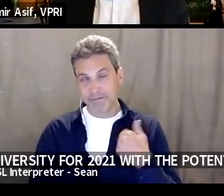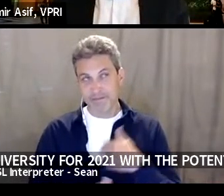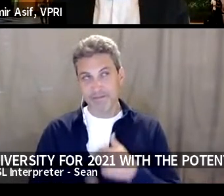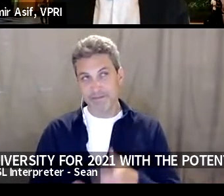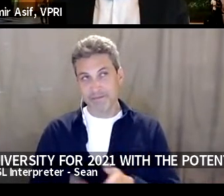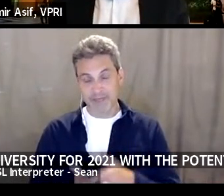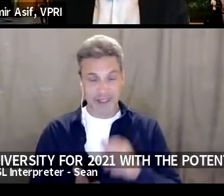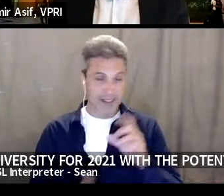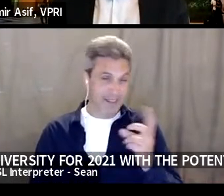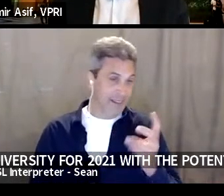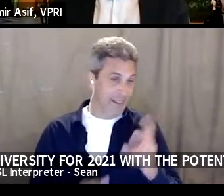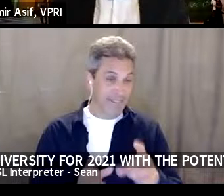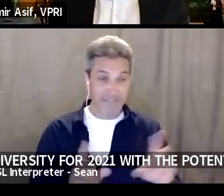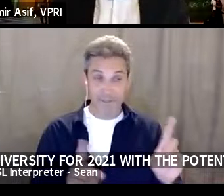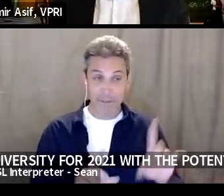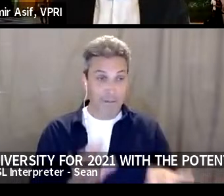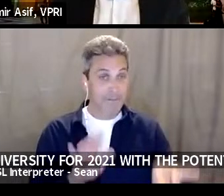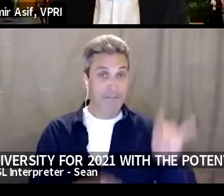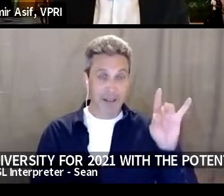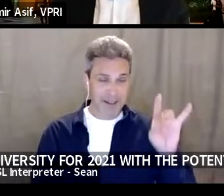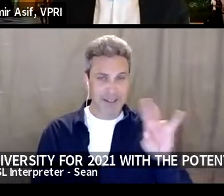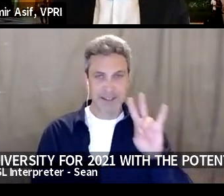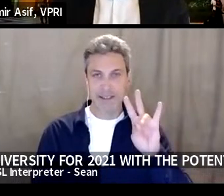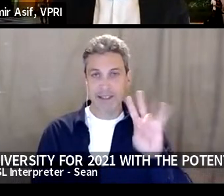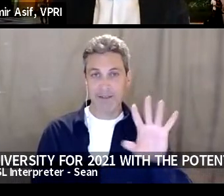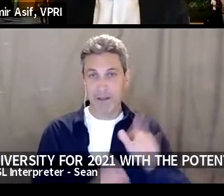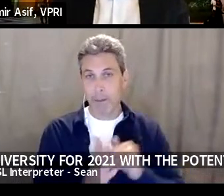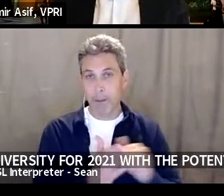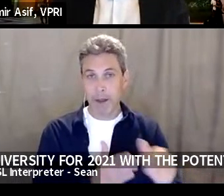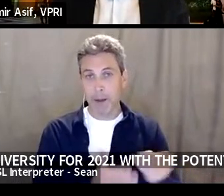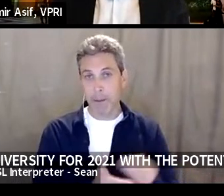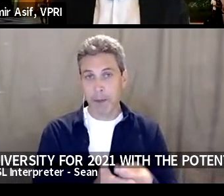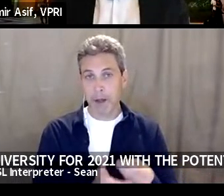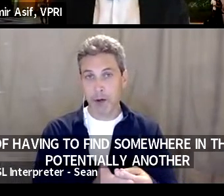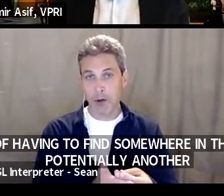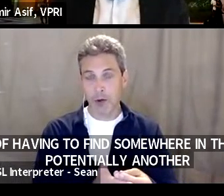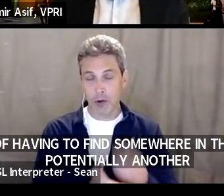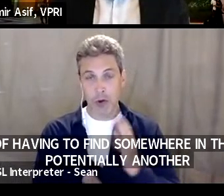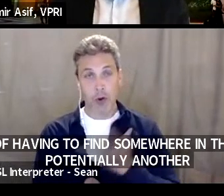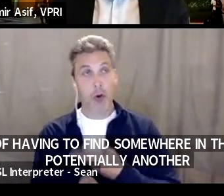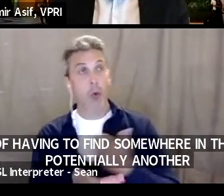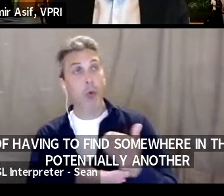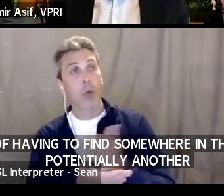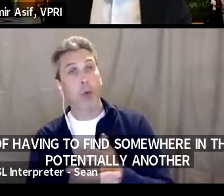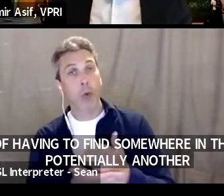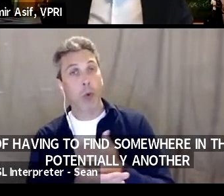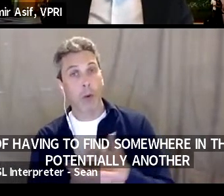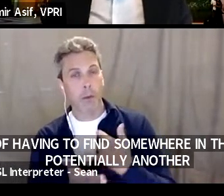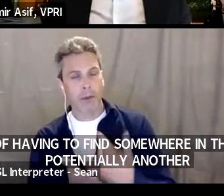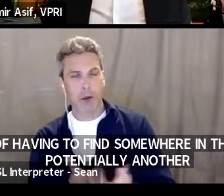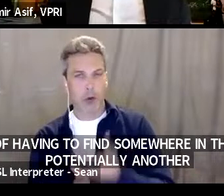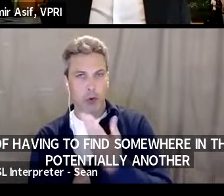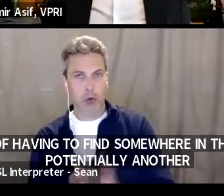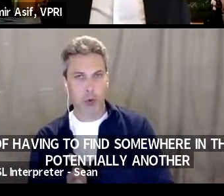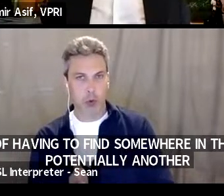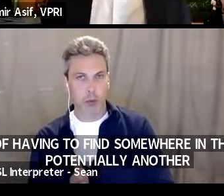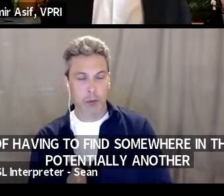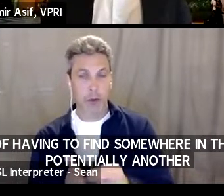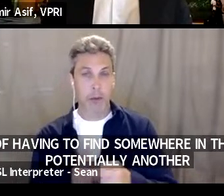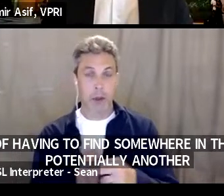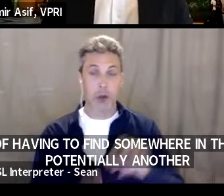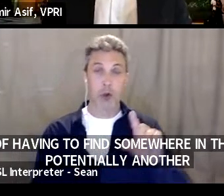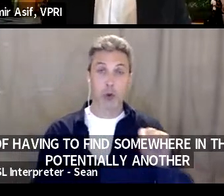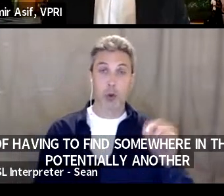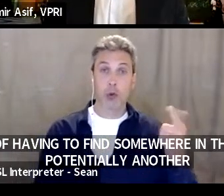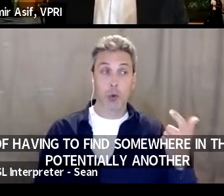million in lost revenue, and how we would cope with that for 2021,